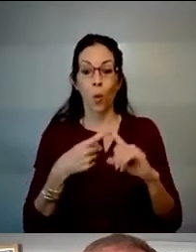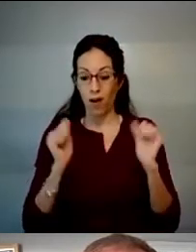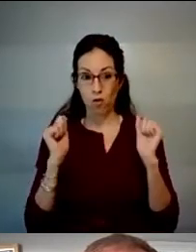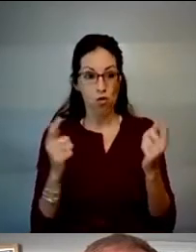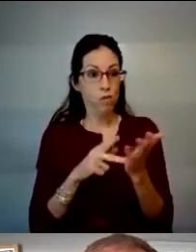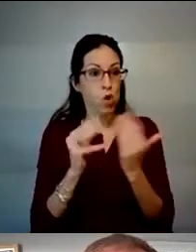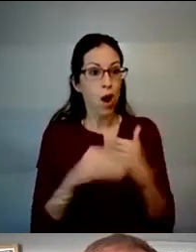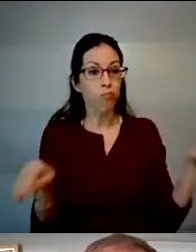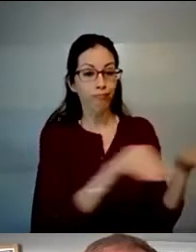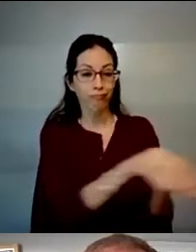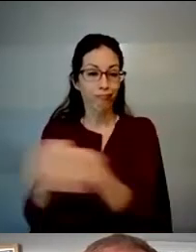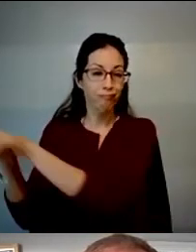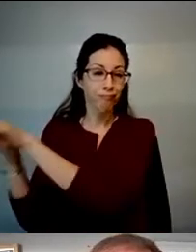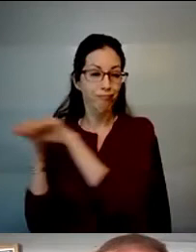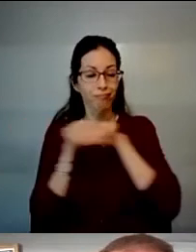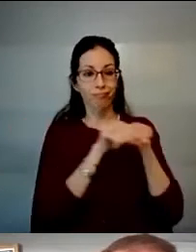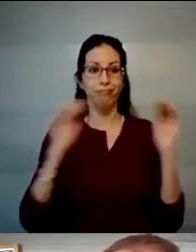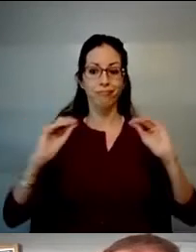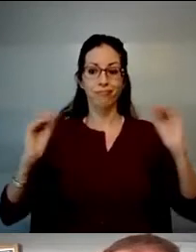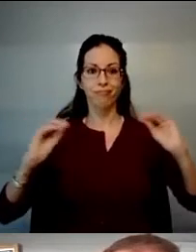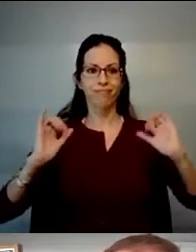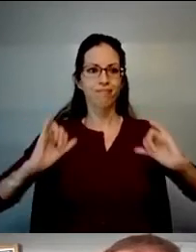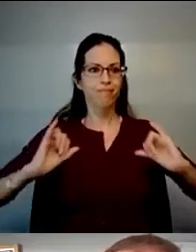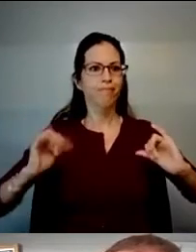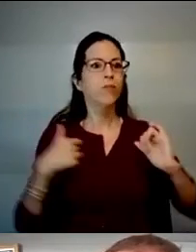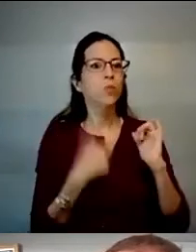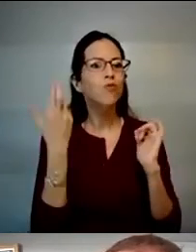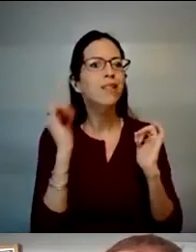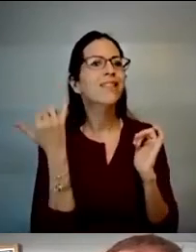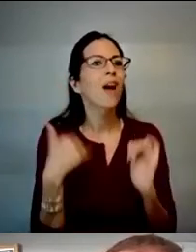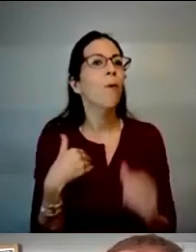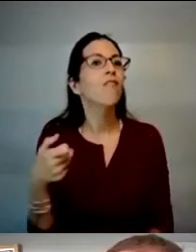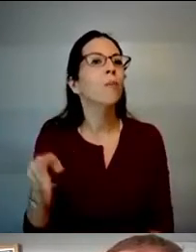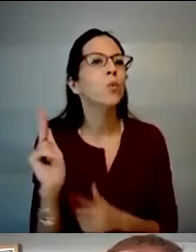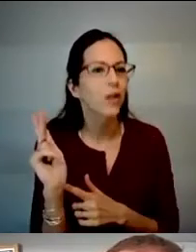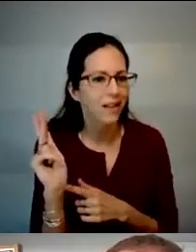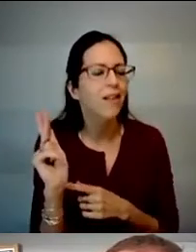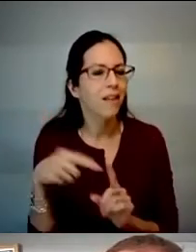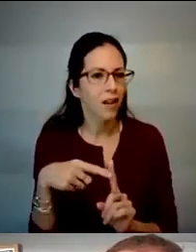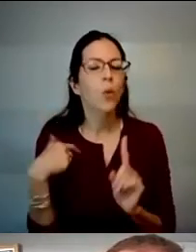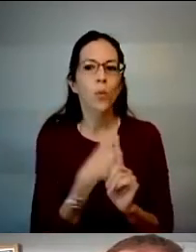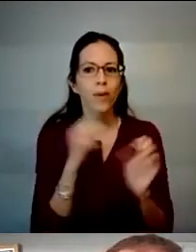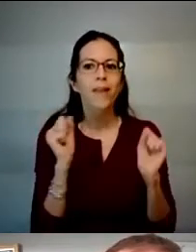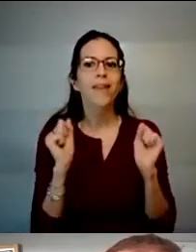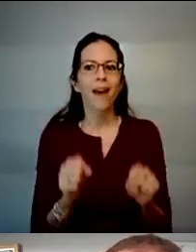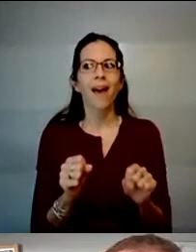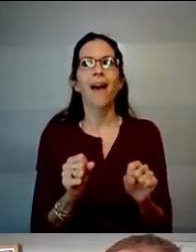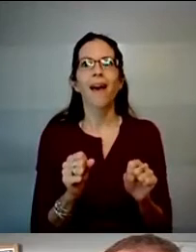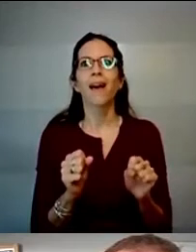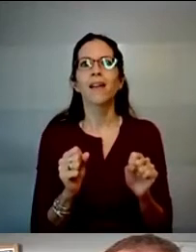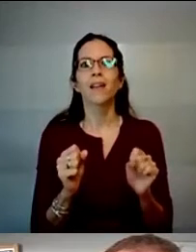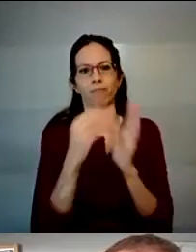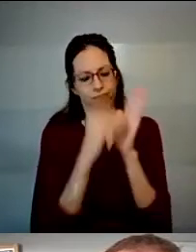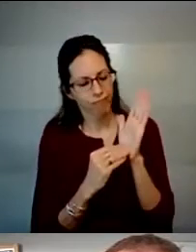of everything being shut down, it kind of became this opportunity for us to be able to put forward